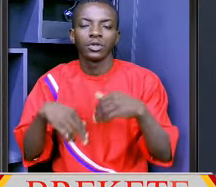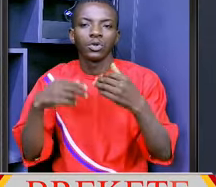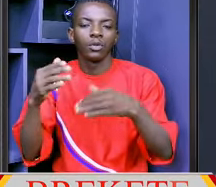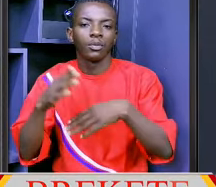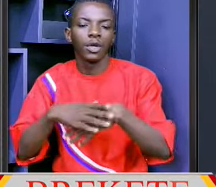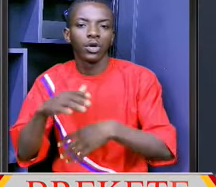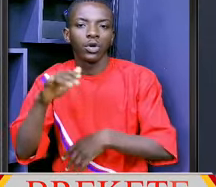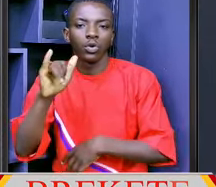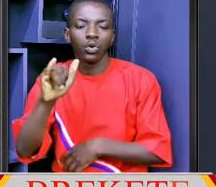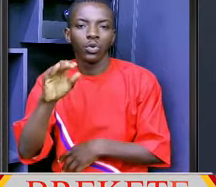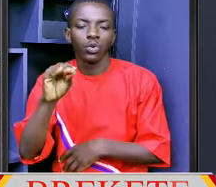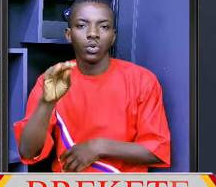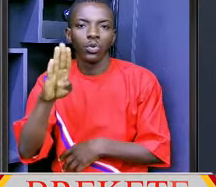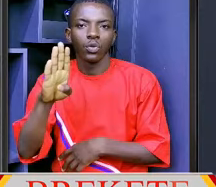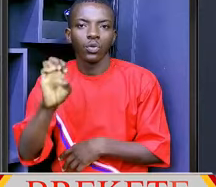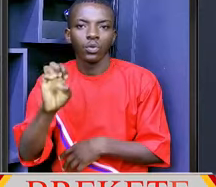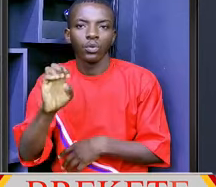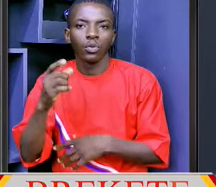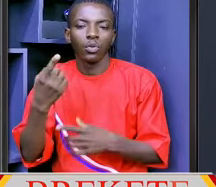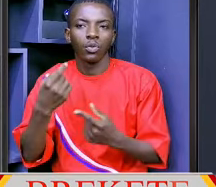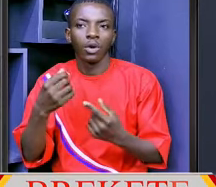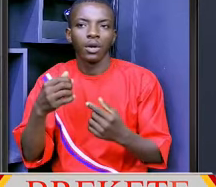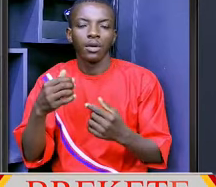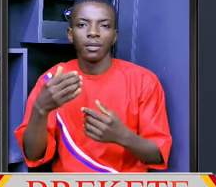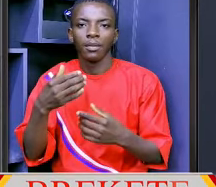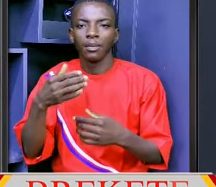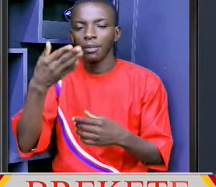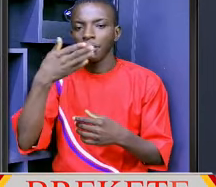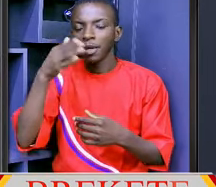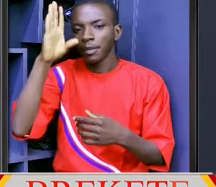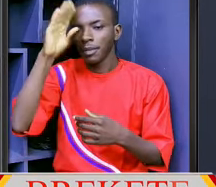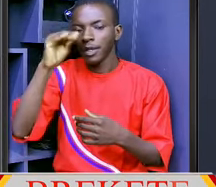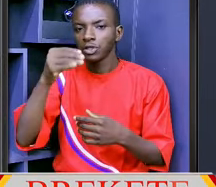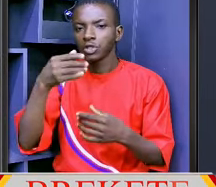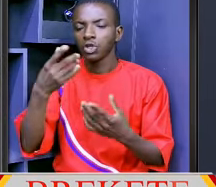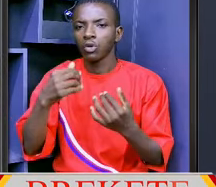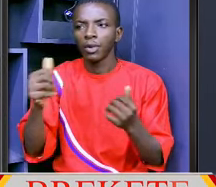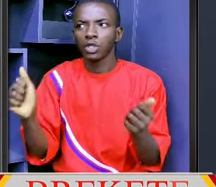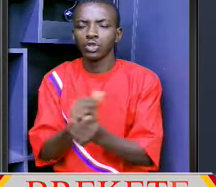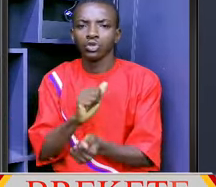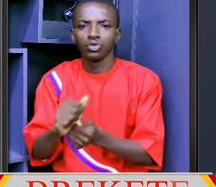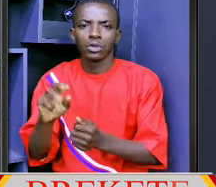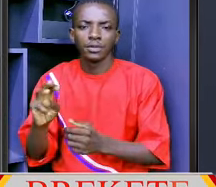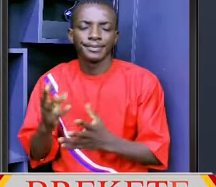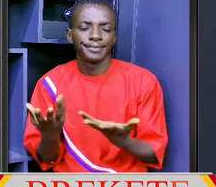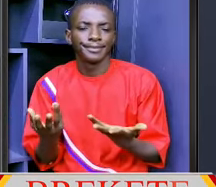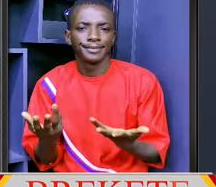Yobe. Then one tout come here. When I know they are around, come they condemn them.